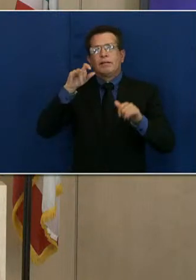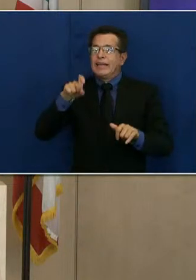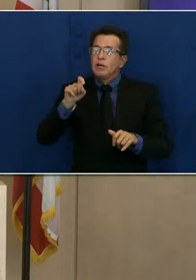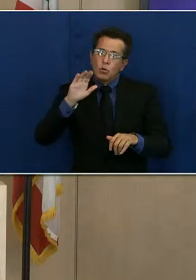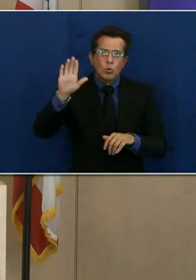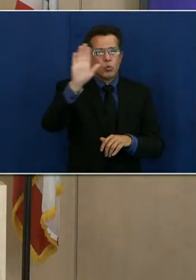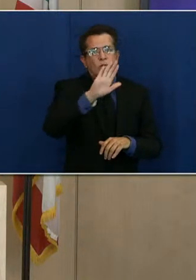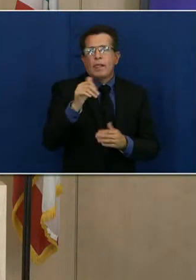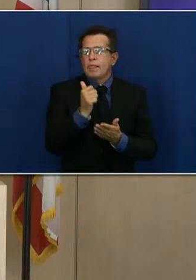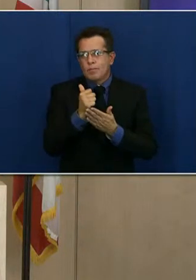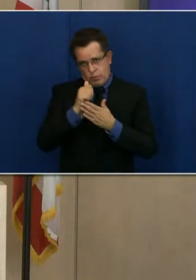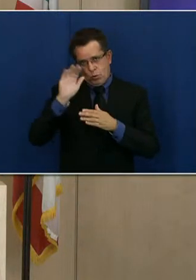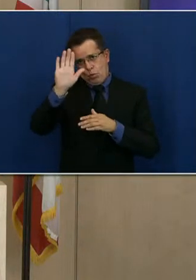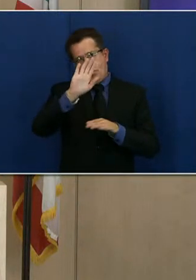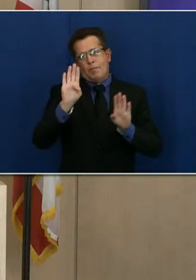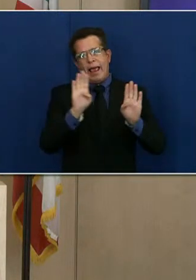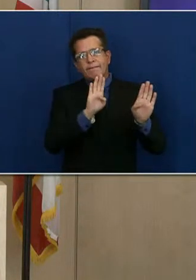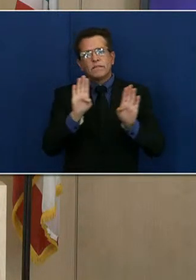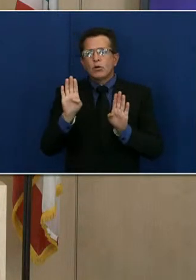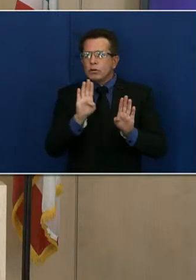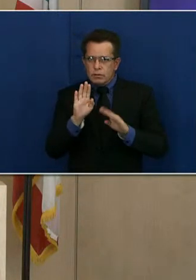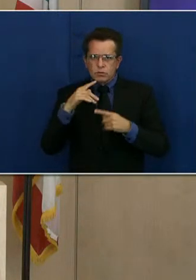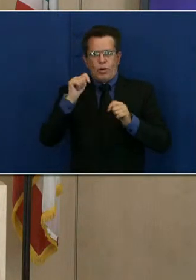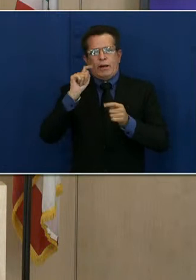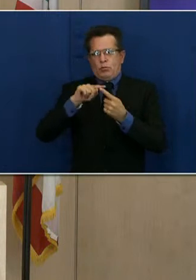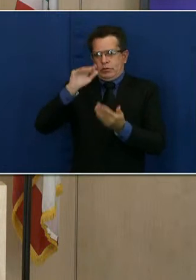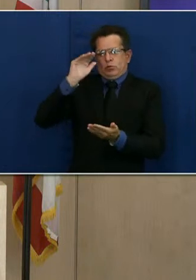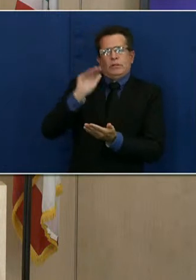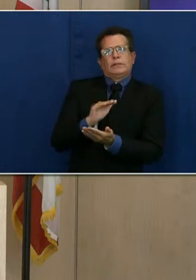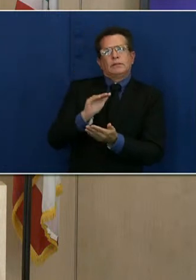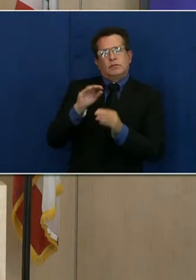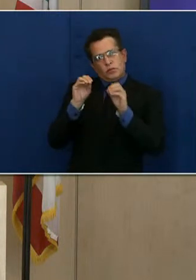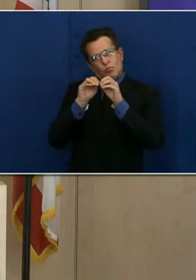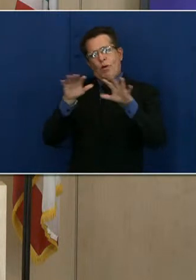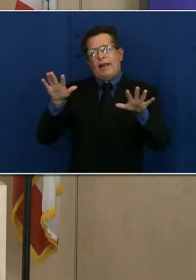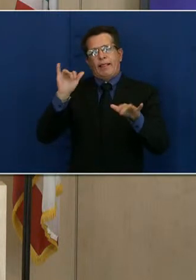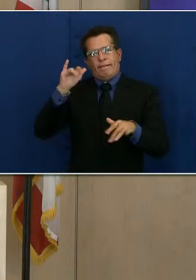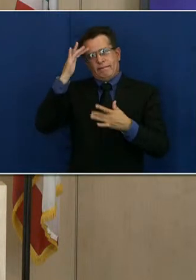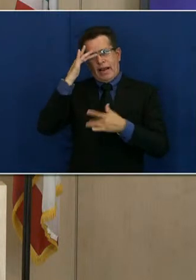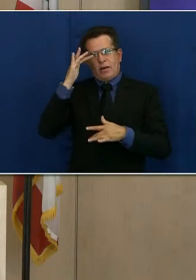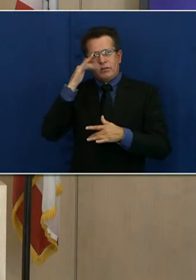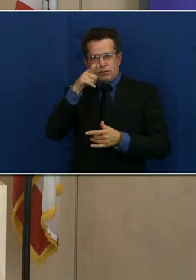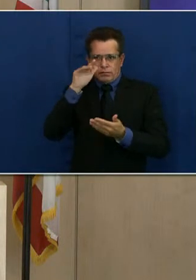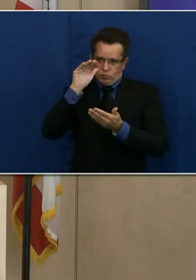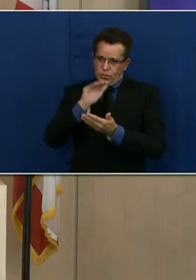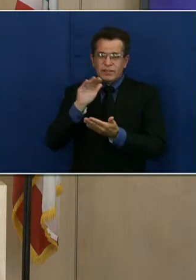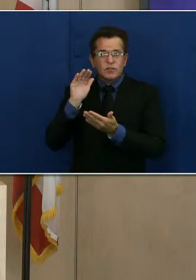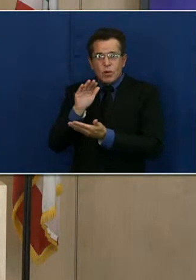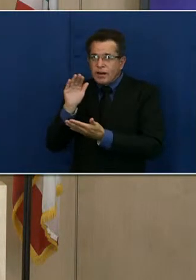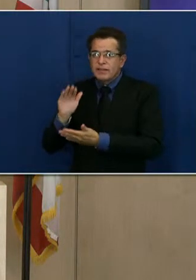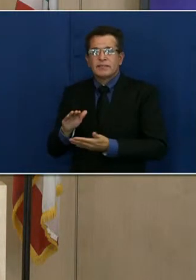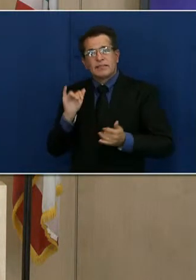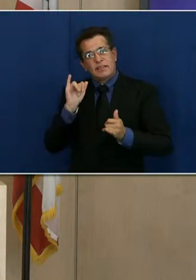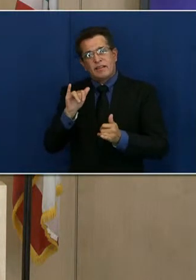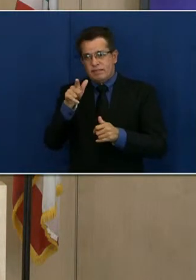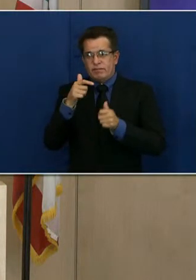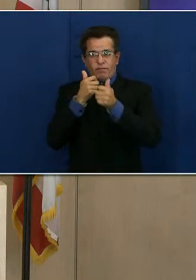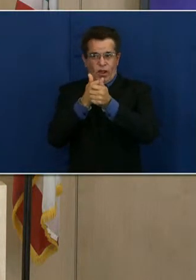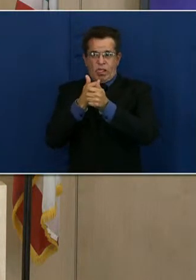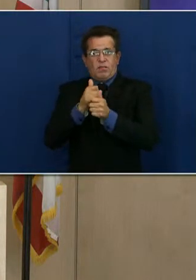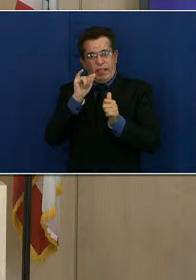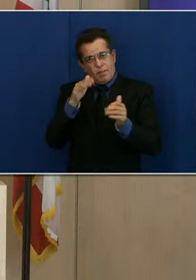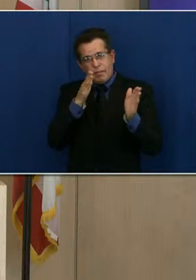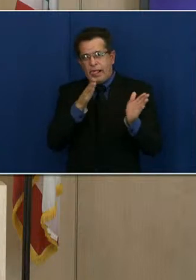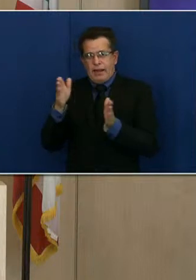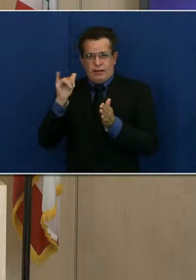individuals in helping to decrease the spread of the virus. And that includes the preventive strategies that I talk